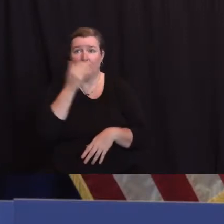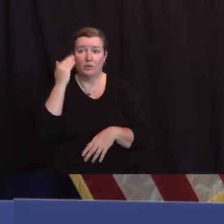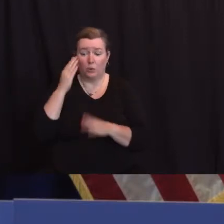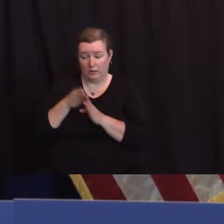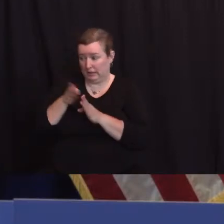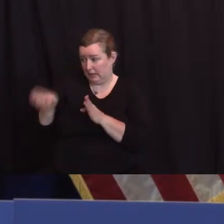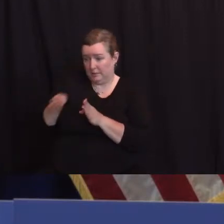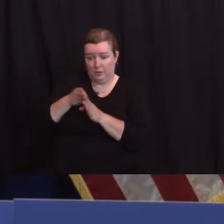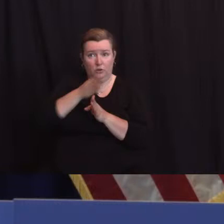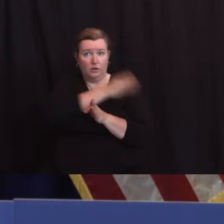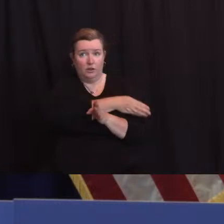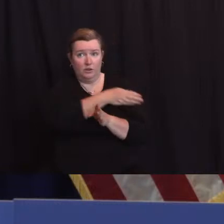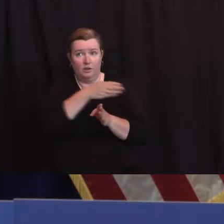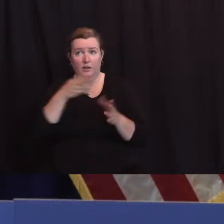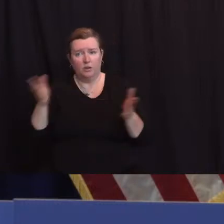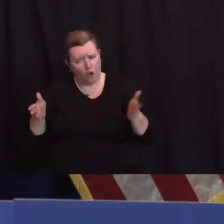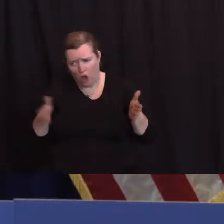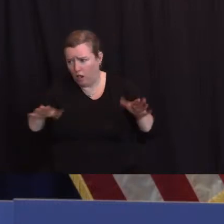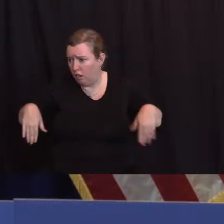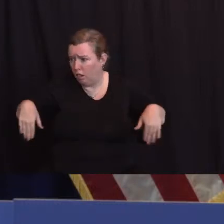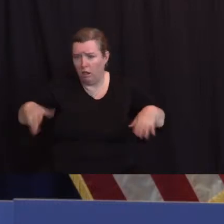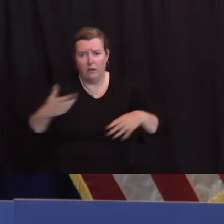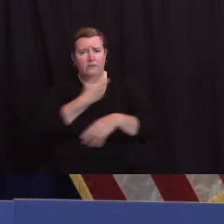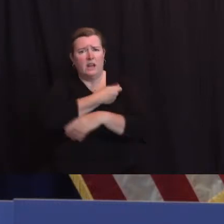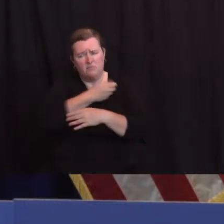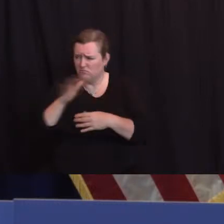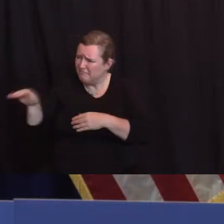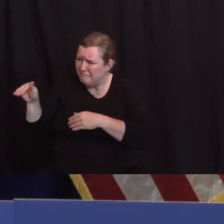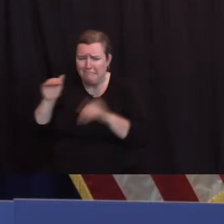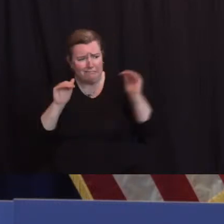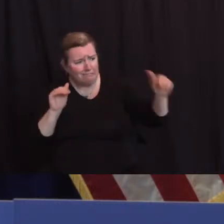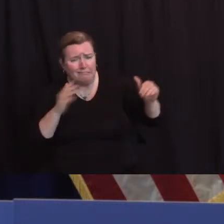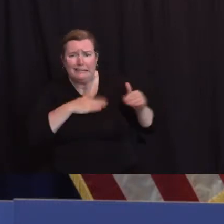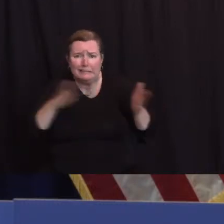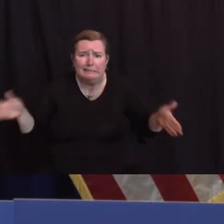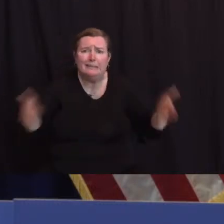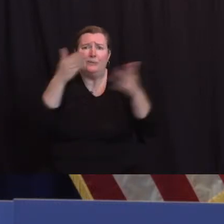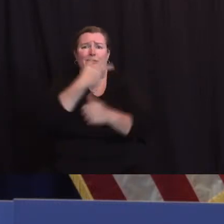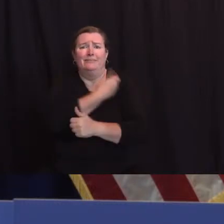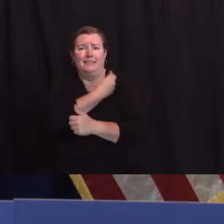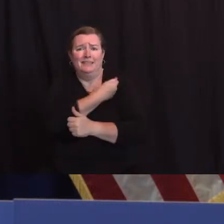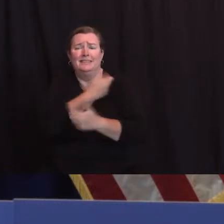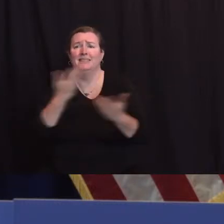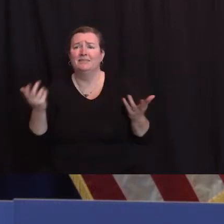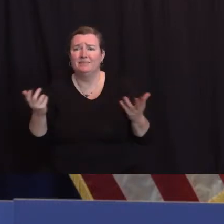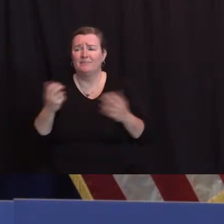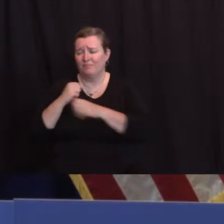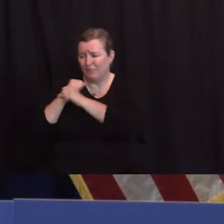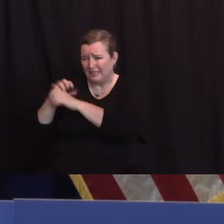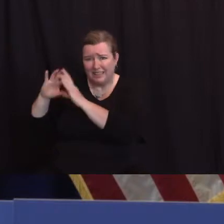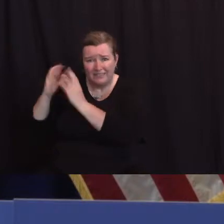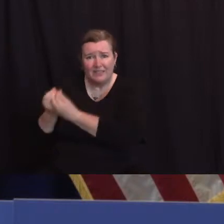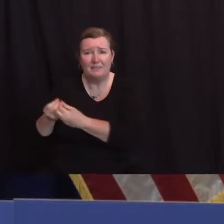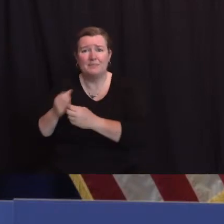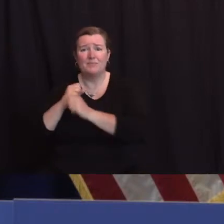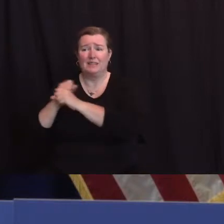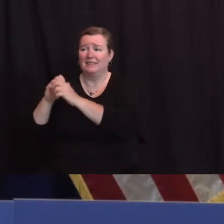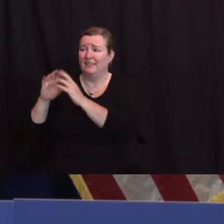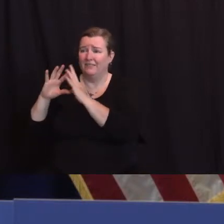aren't, encourage them to get vaccinated to help protect themselves, their families, their friends, and their